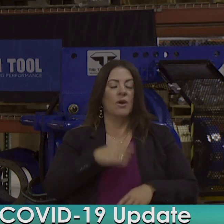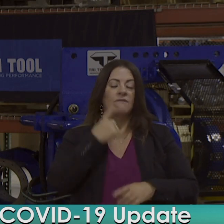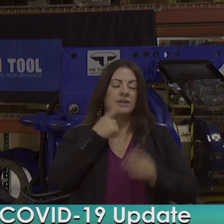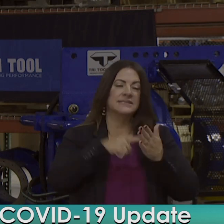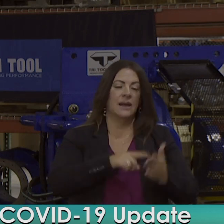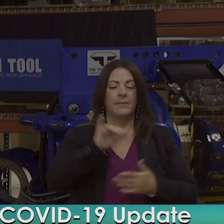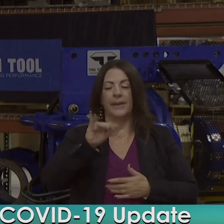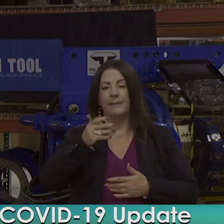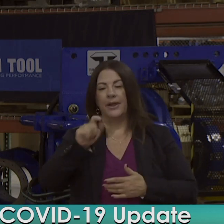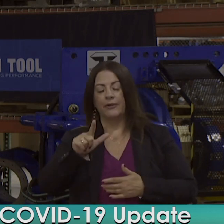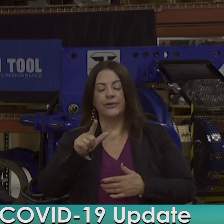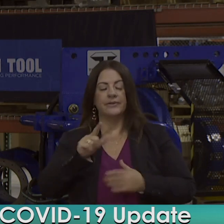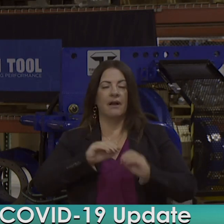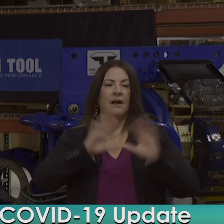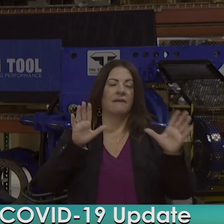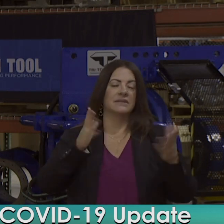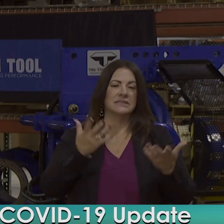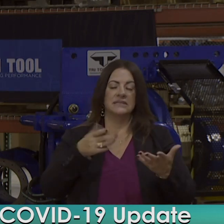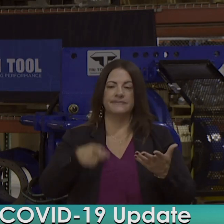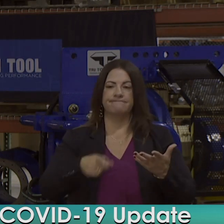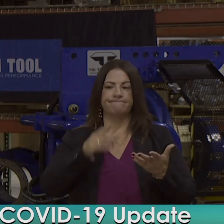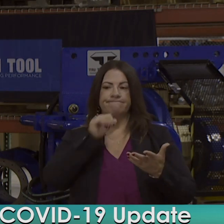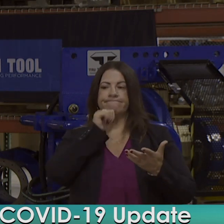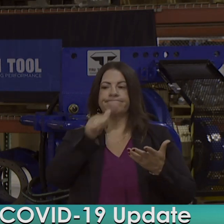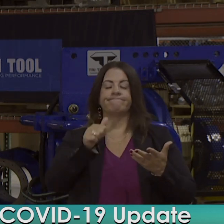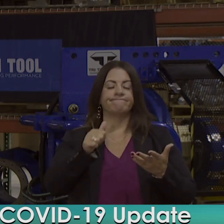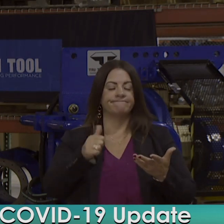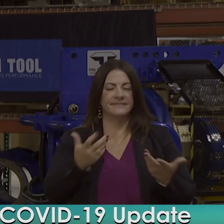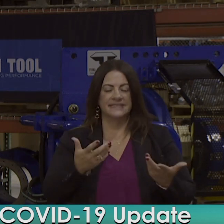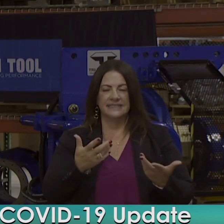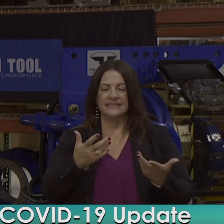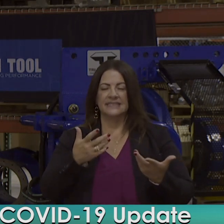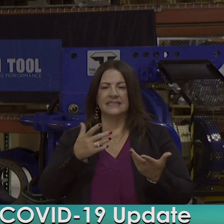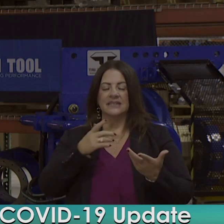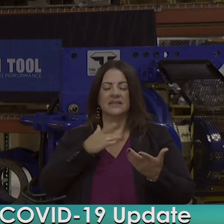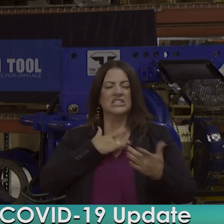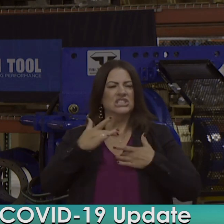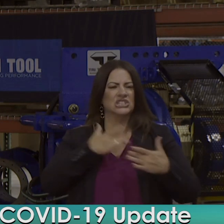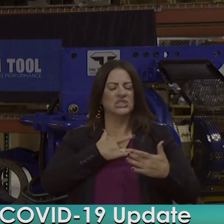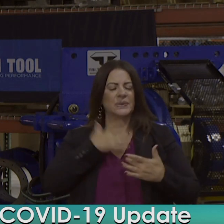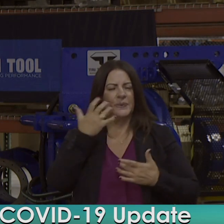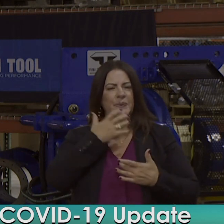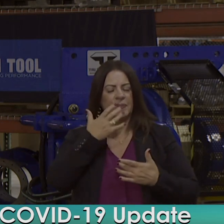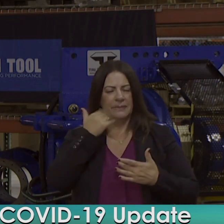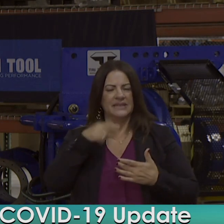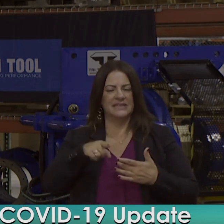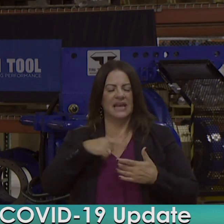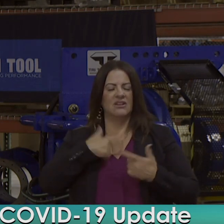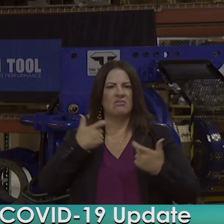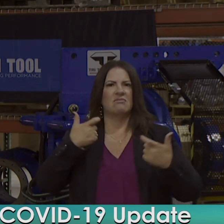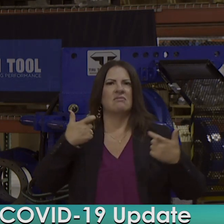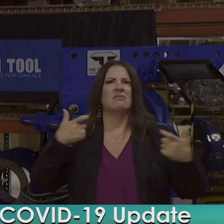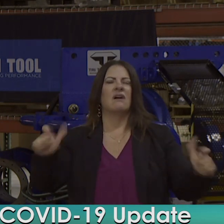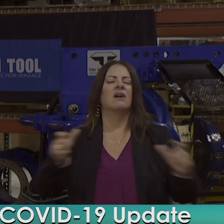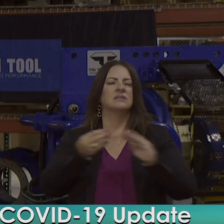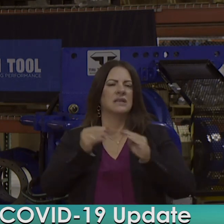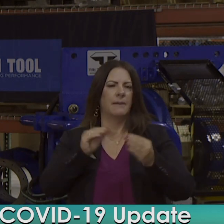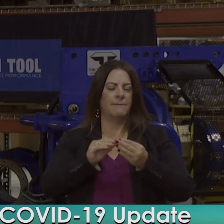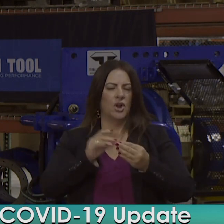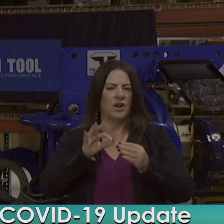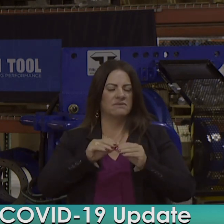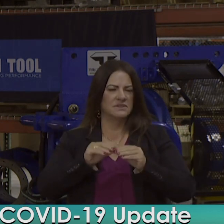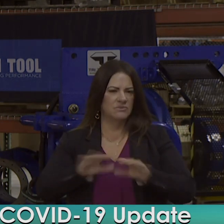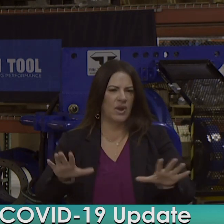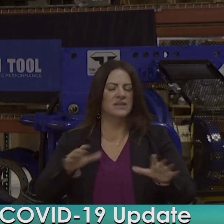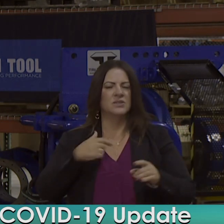Imperial, clearly the conditions persist that have generated consternation, and we are encouraging and advising them to now